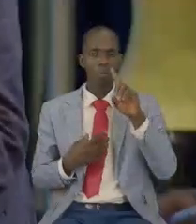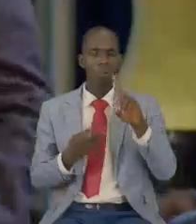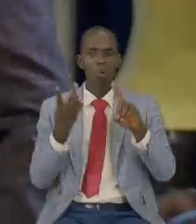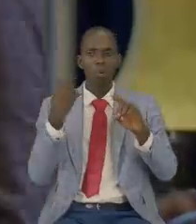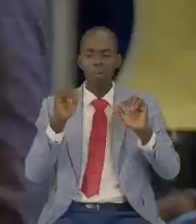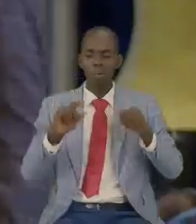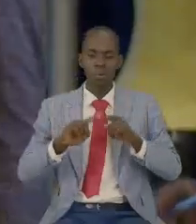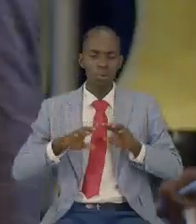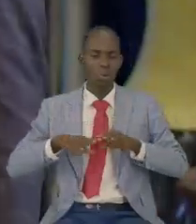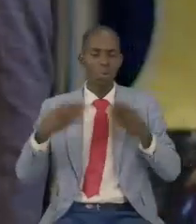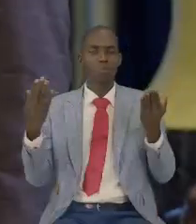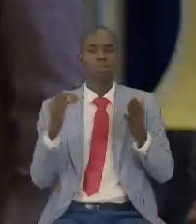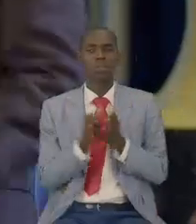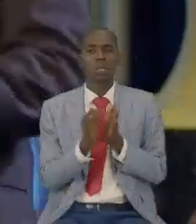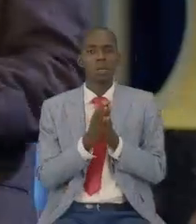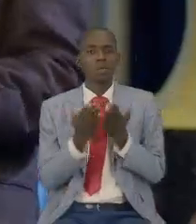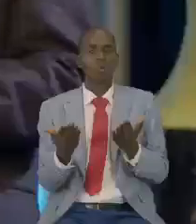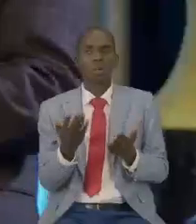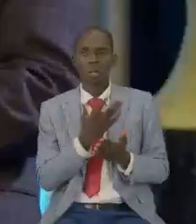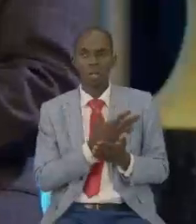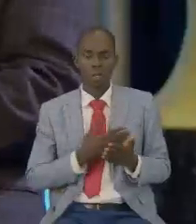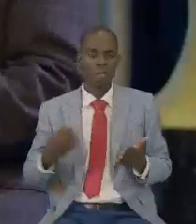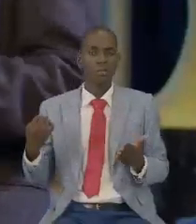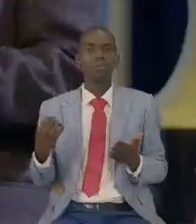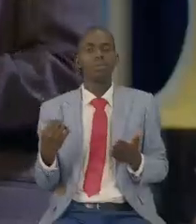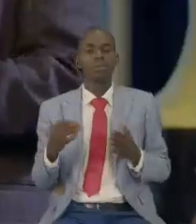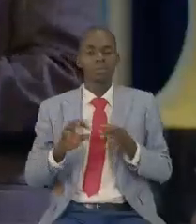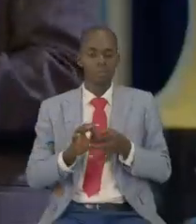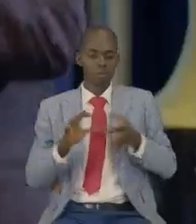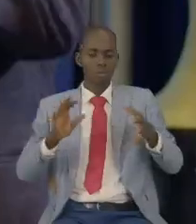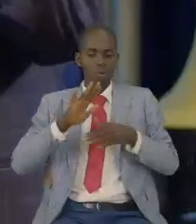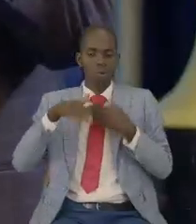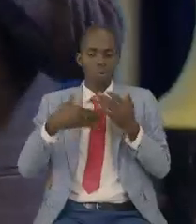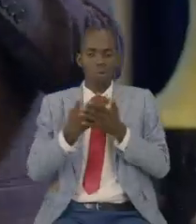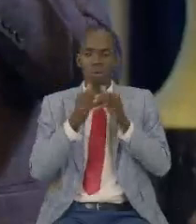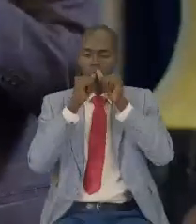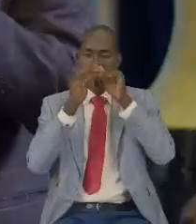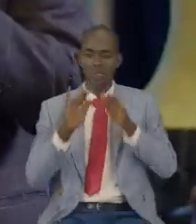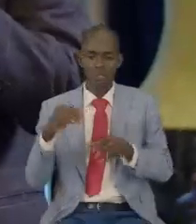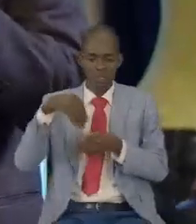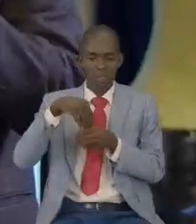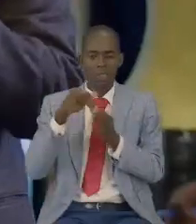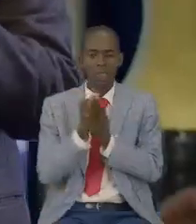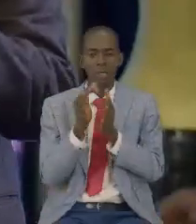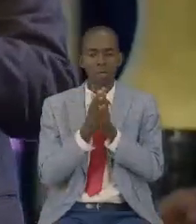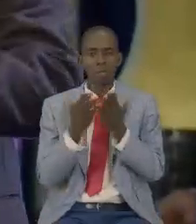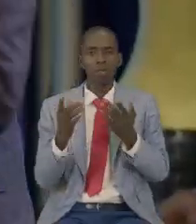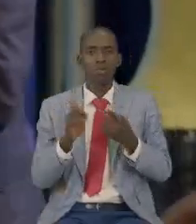release all the blessings in the book to humanity. Because of that, John,